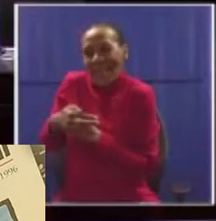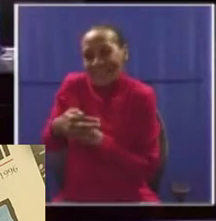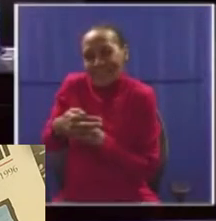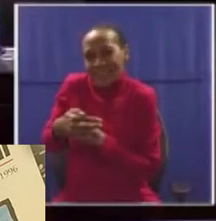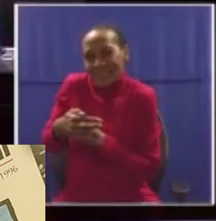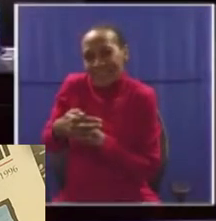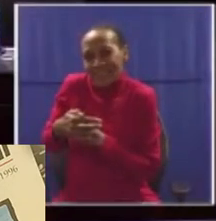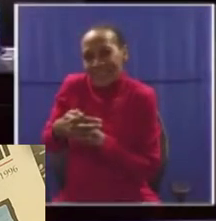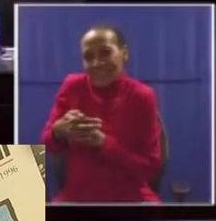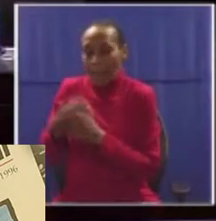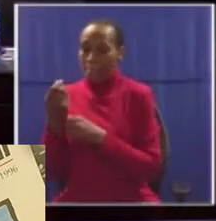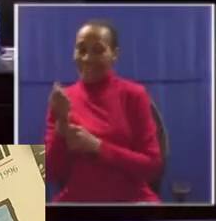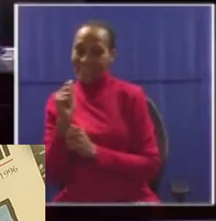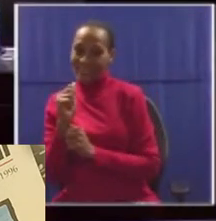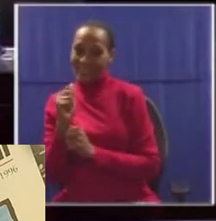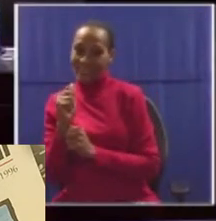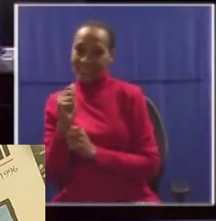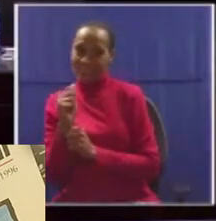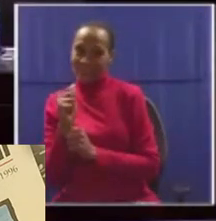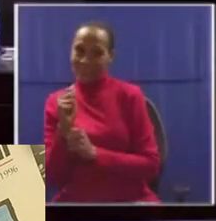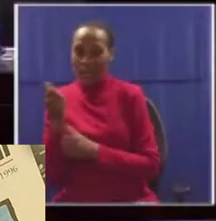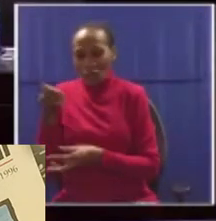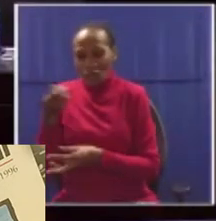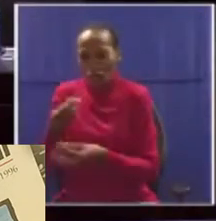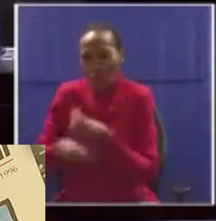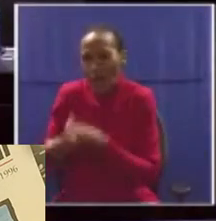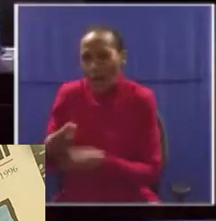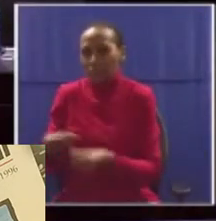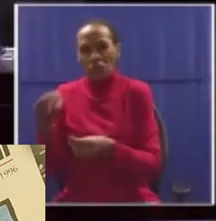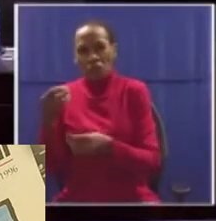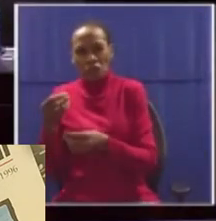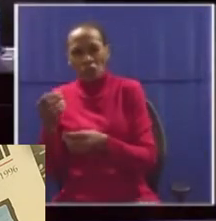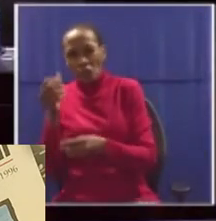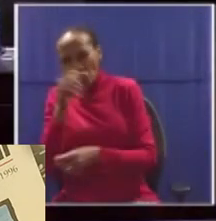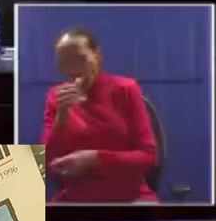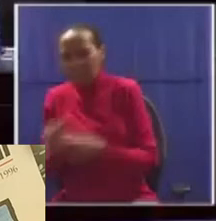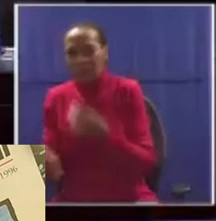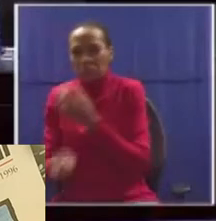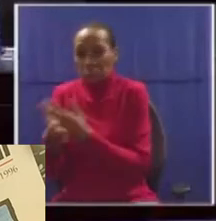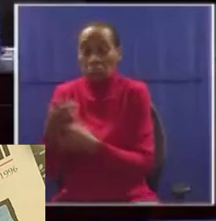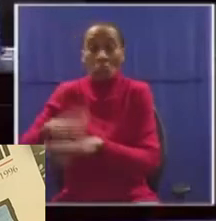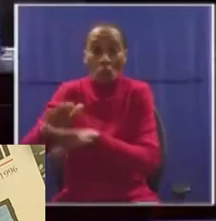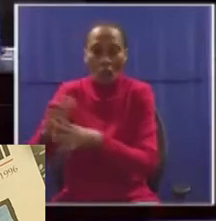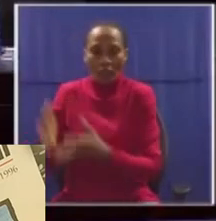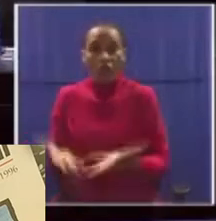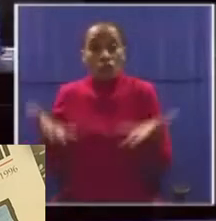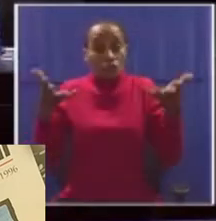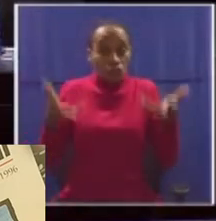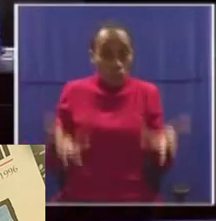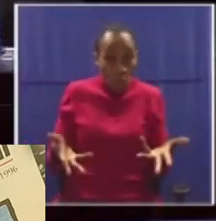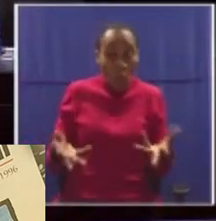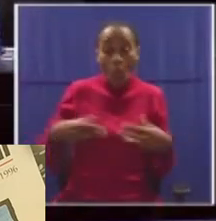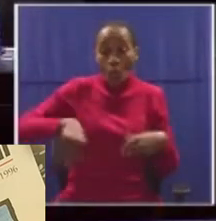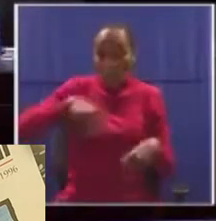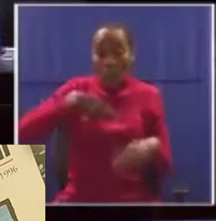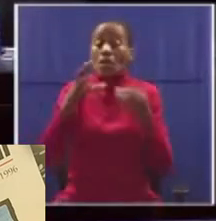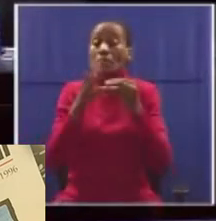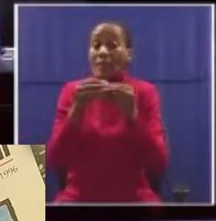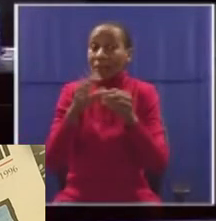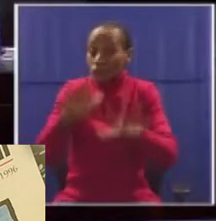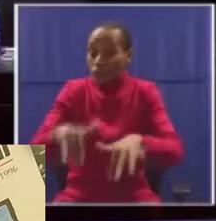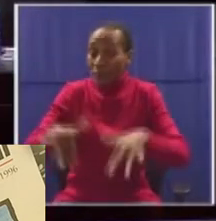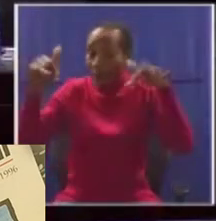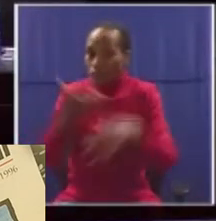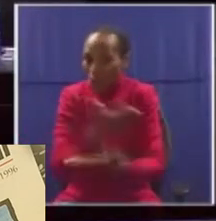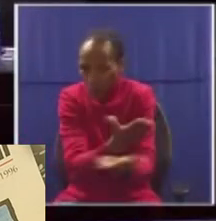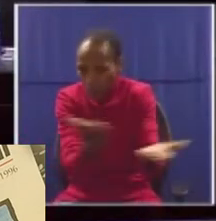ill-gotten gains from up from crime and Corruption in this regard as members we all know